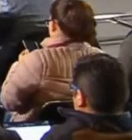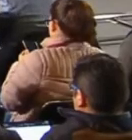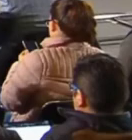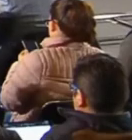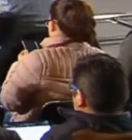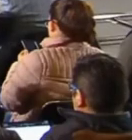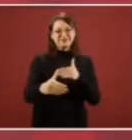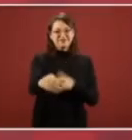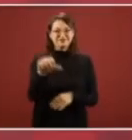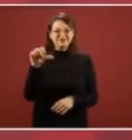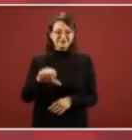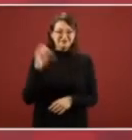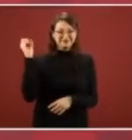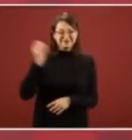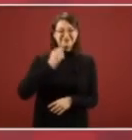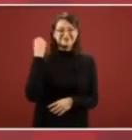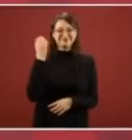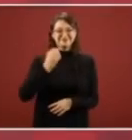esta conferencia